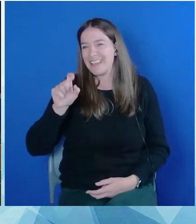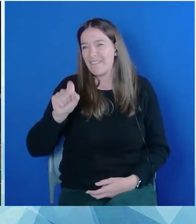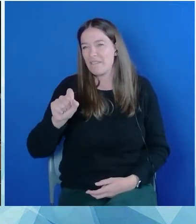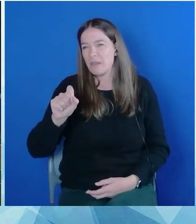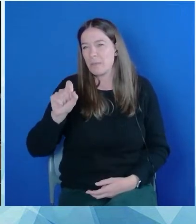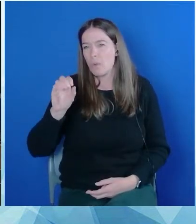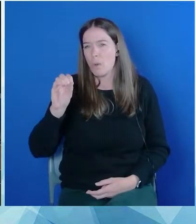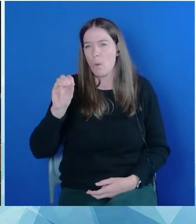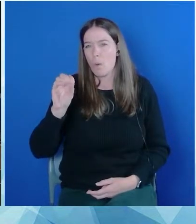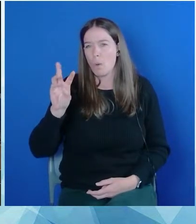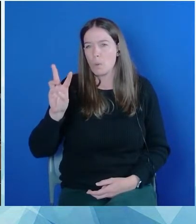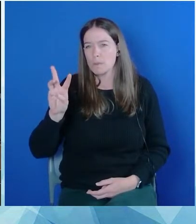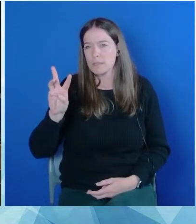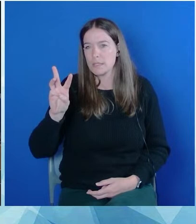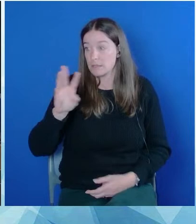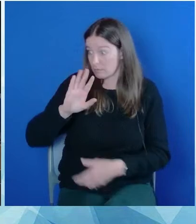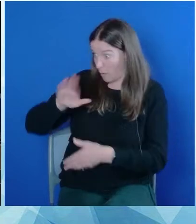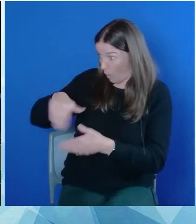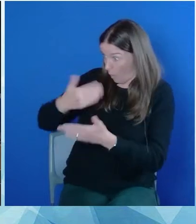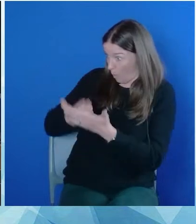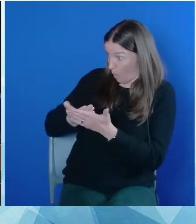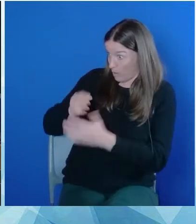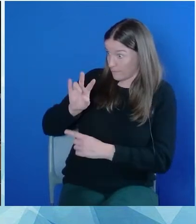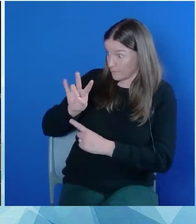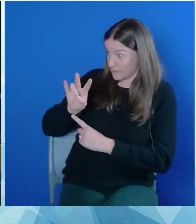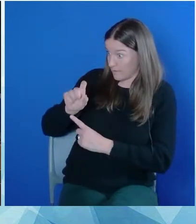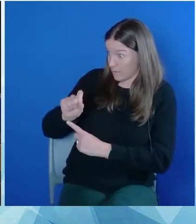thing? The whole thing, yes. Okay. All right.